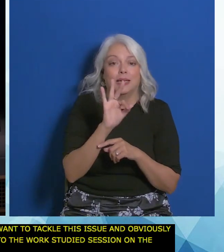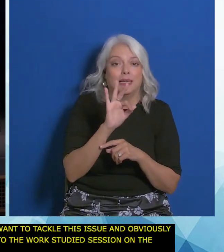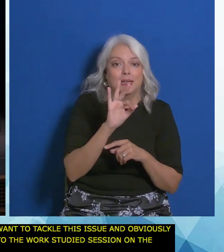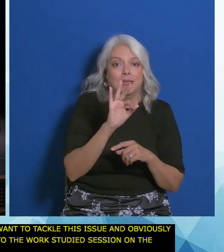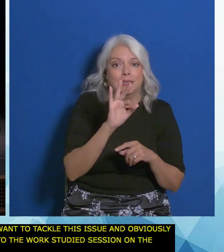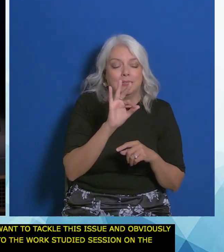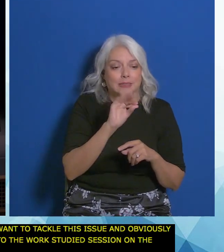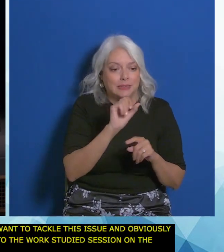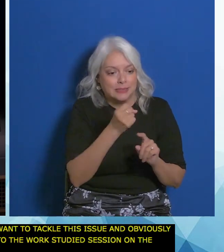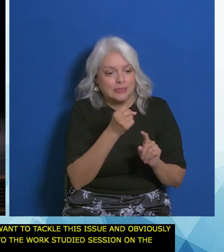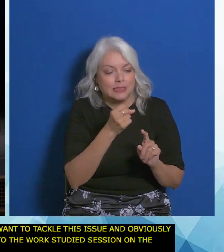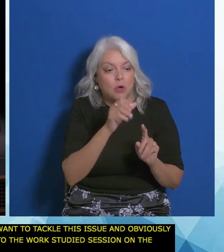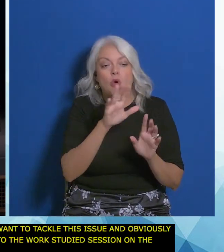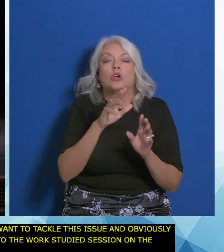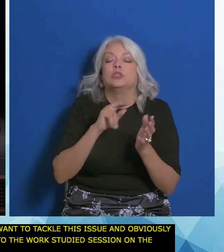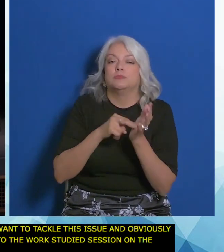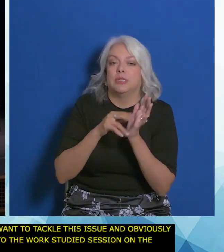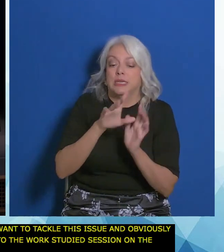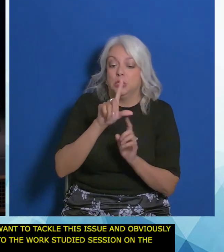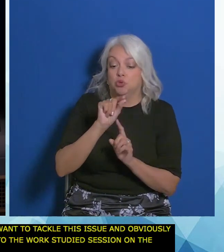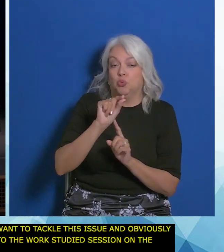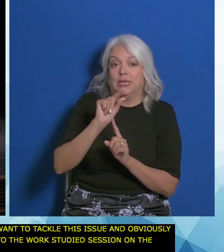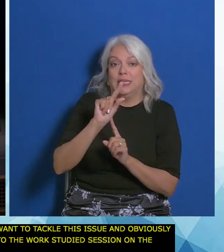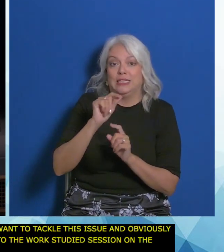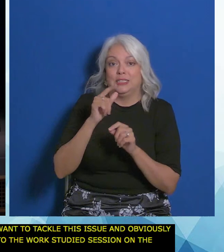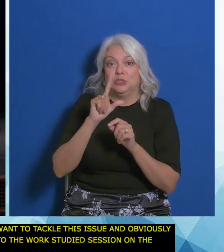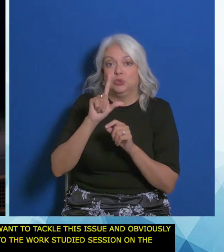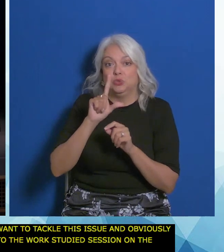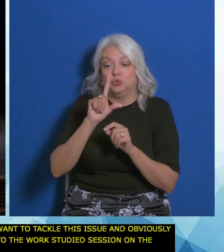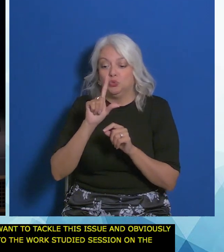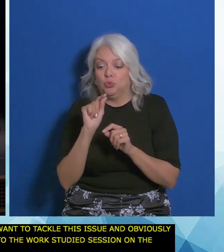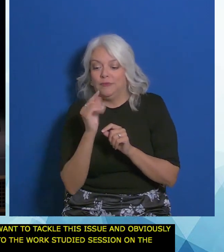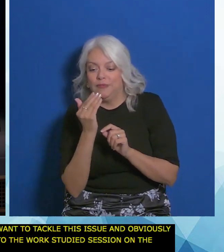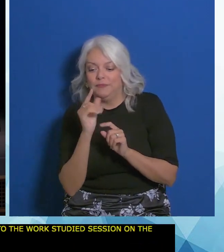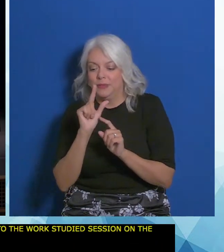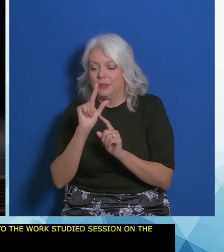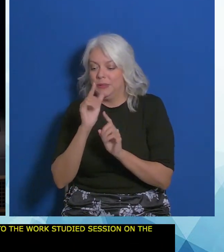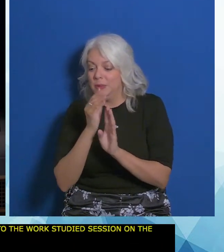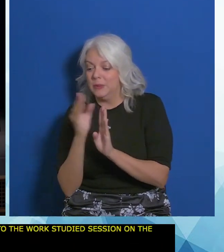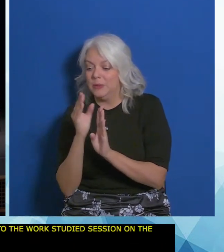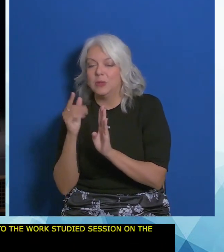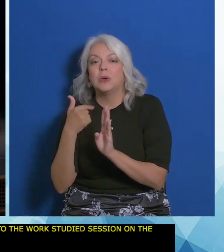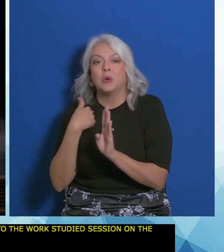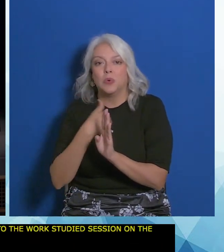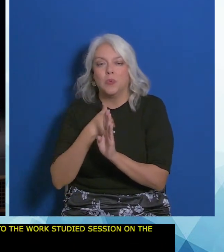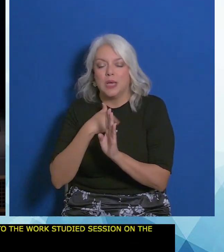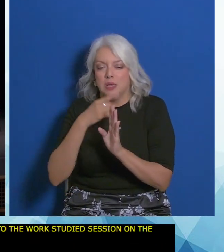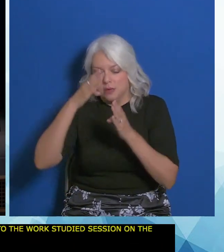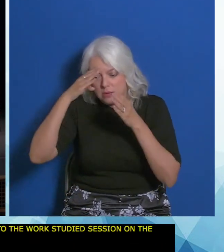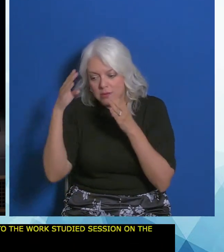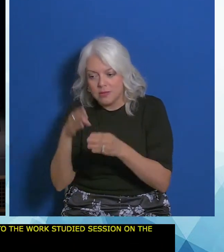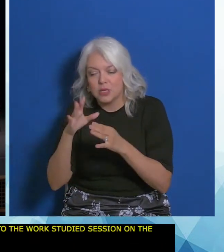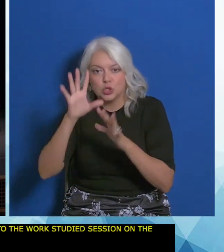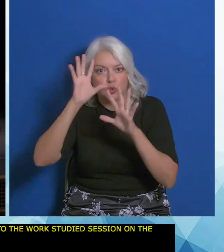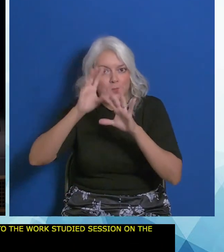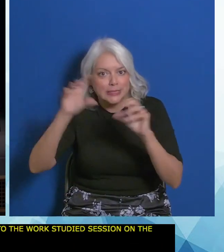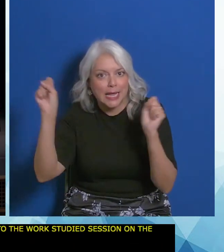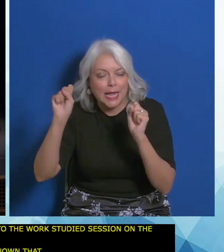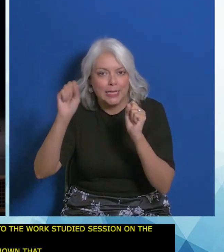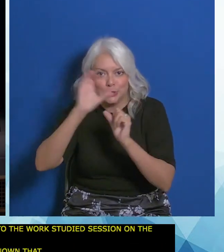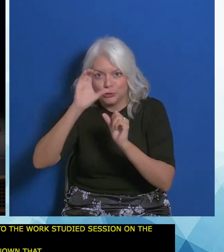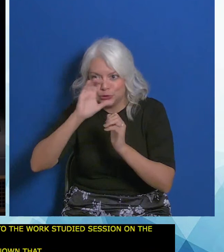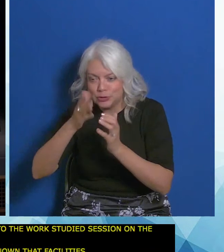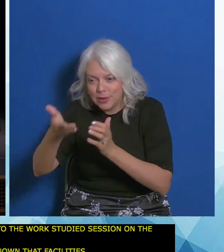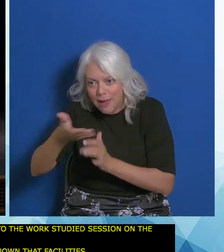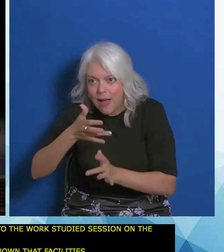with the superintendent selection and superintendent search. And after we did that, we have long known that facilities is an